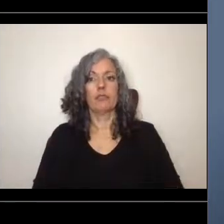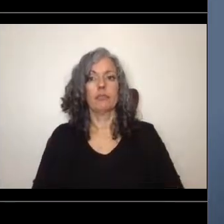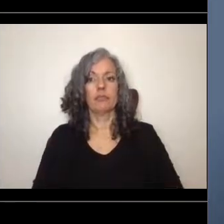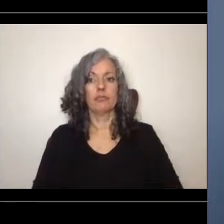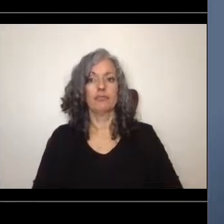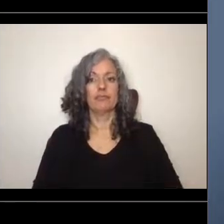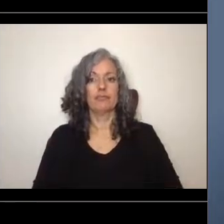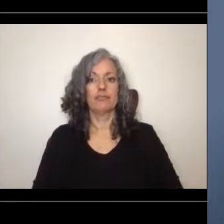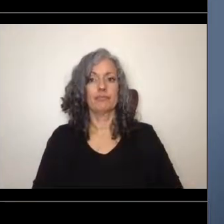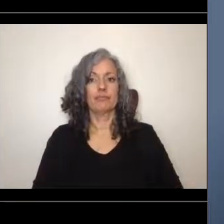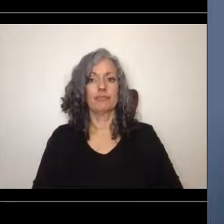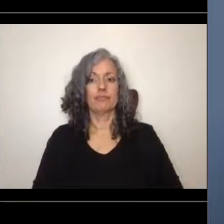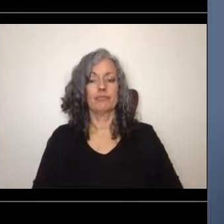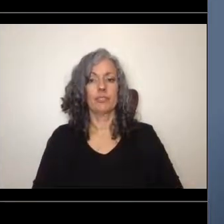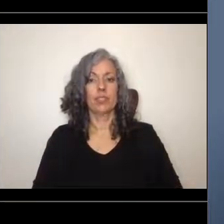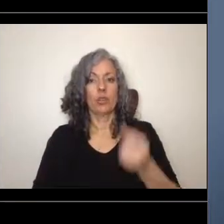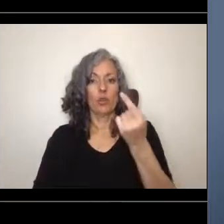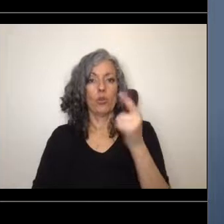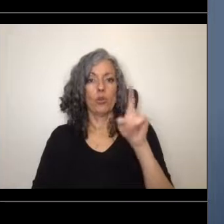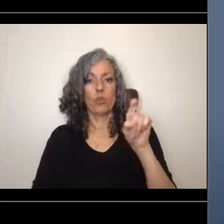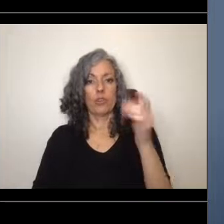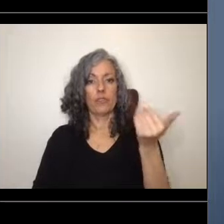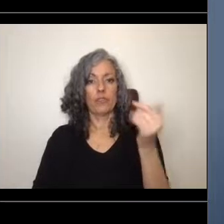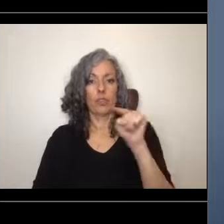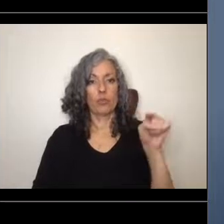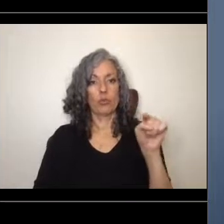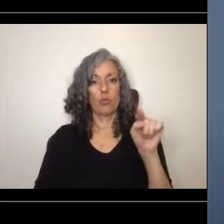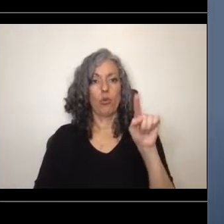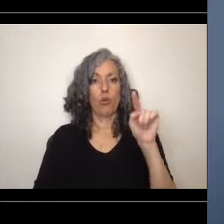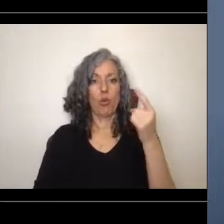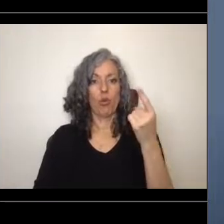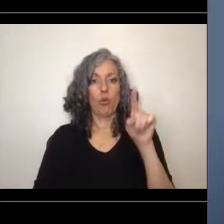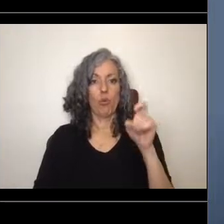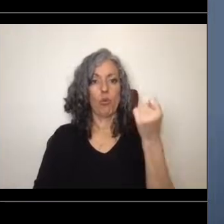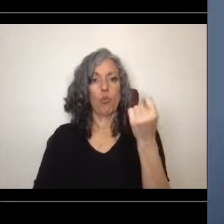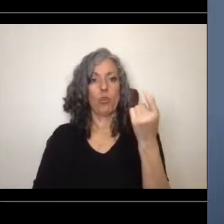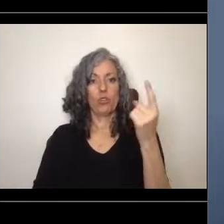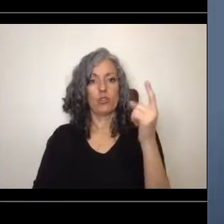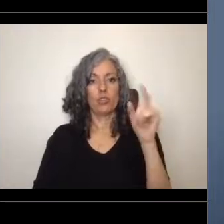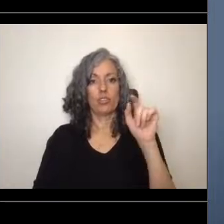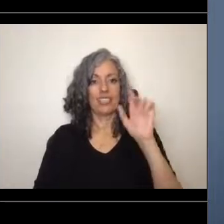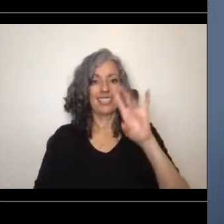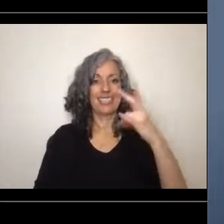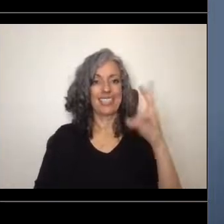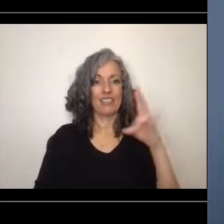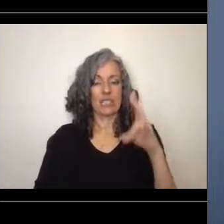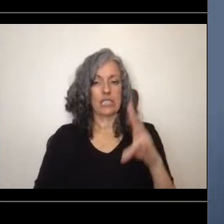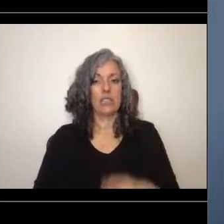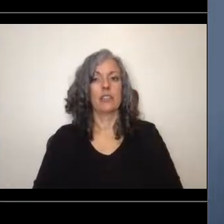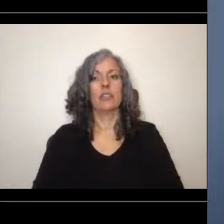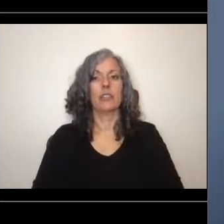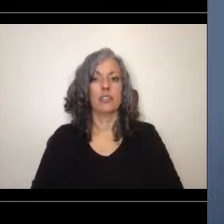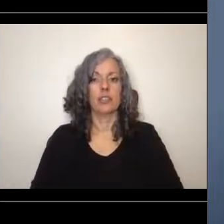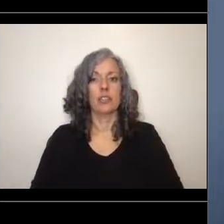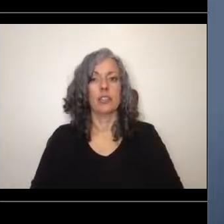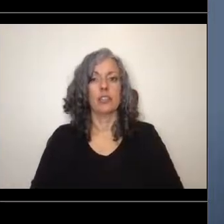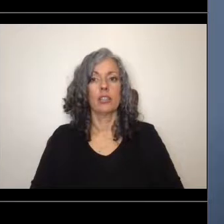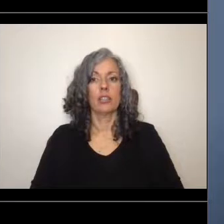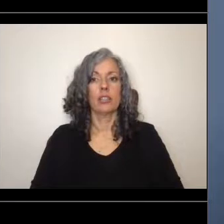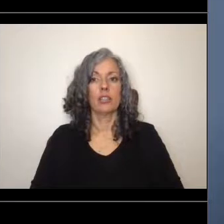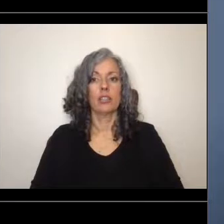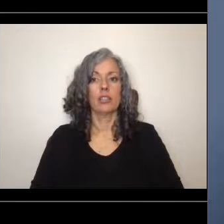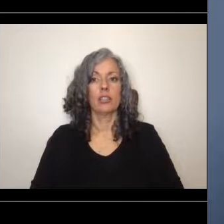Commissioners, tabs 115 through 117 will be presented together with a vote taken after the presentation of tab 117. Tab